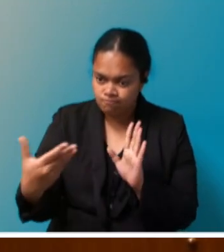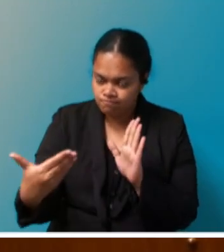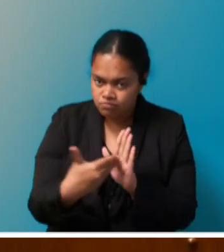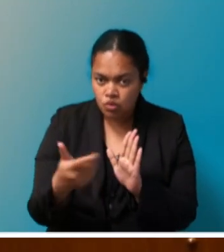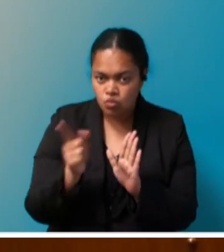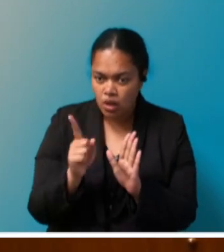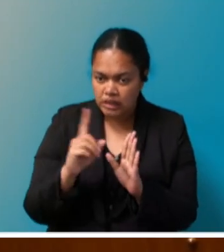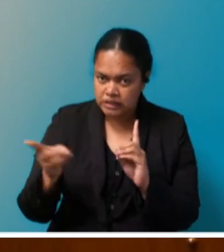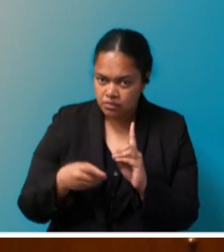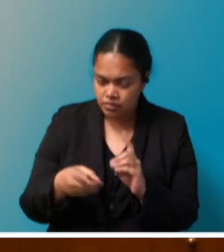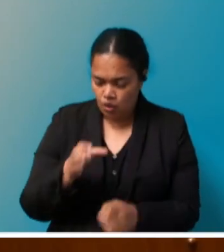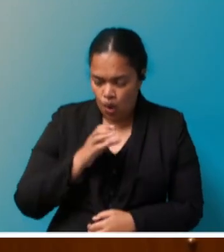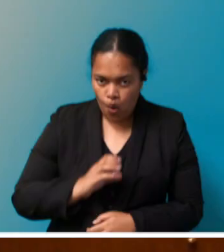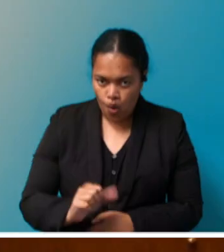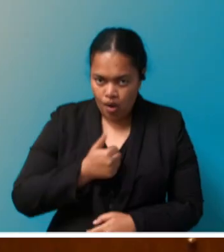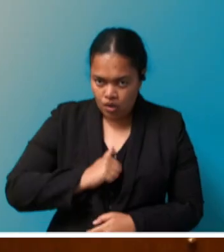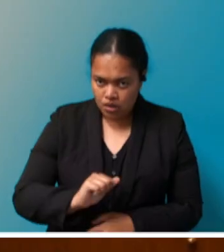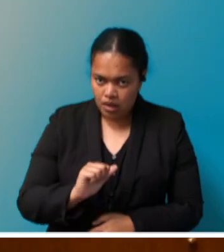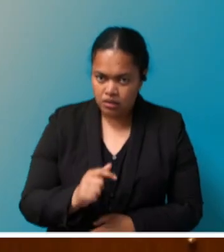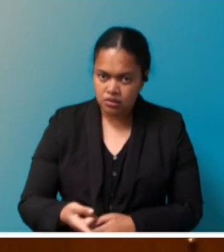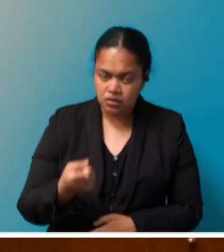conduct, and entitlement.